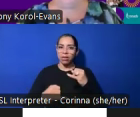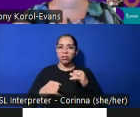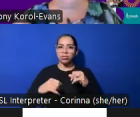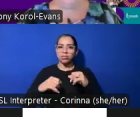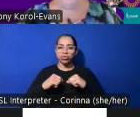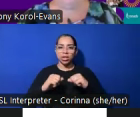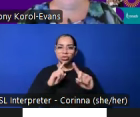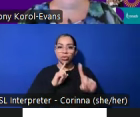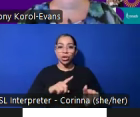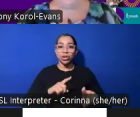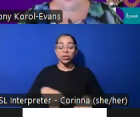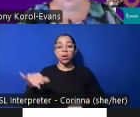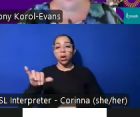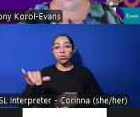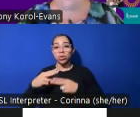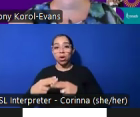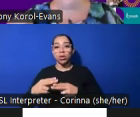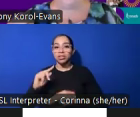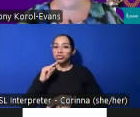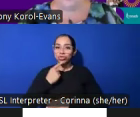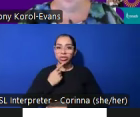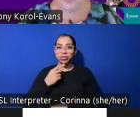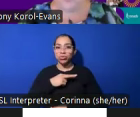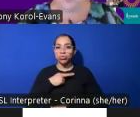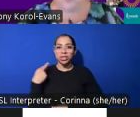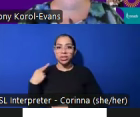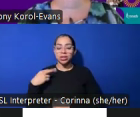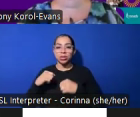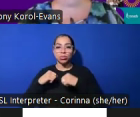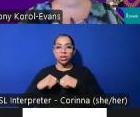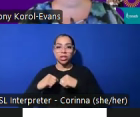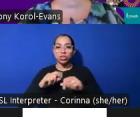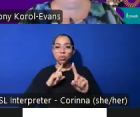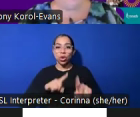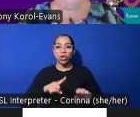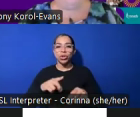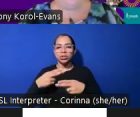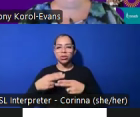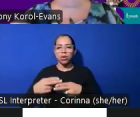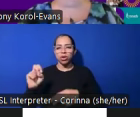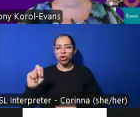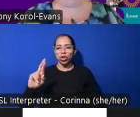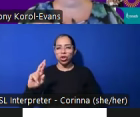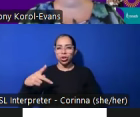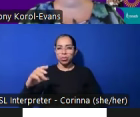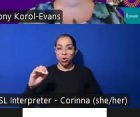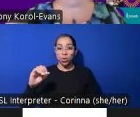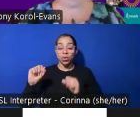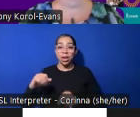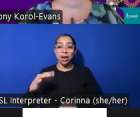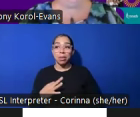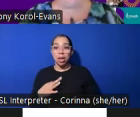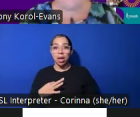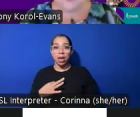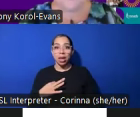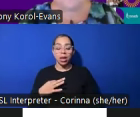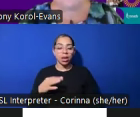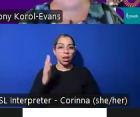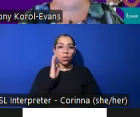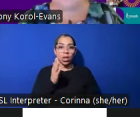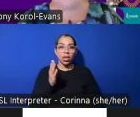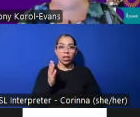called an extreme risk protection order, or an ERPO, which you can apply for, which can remove all of the